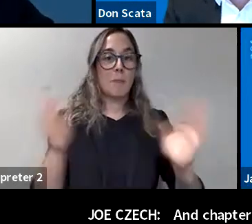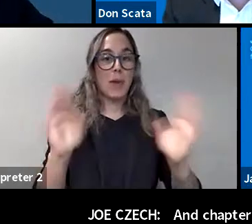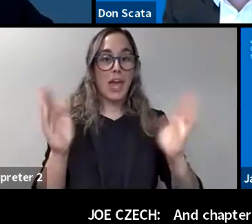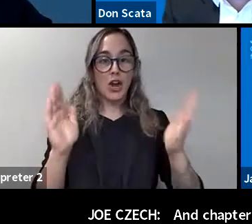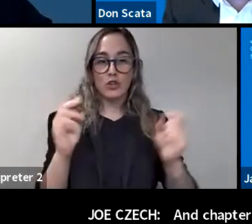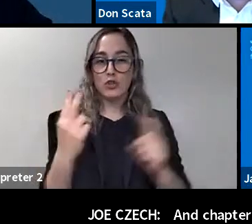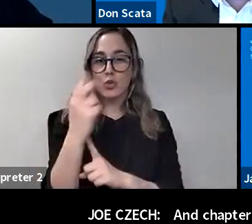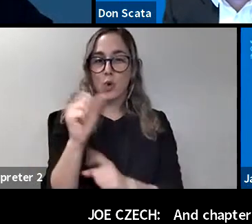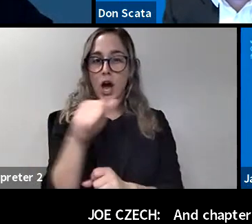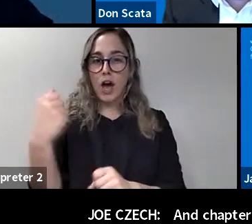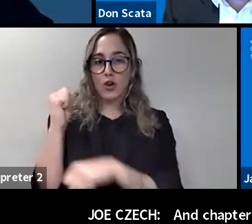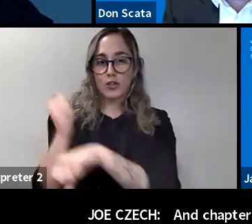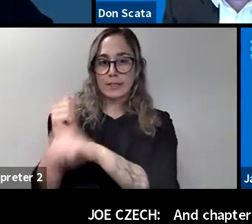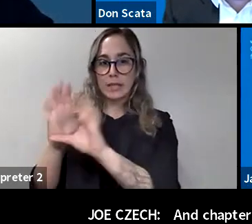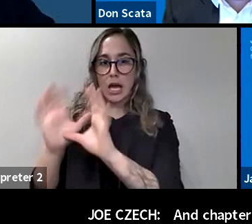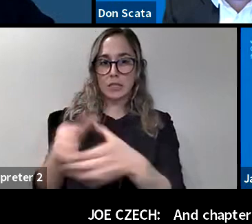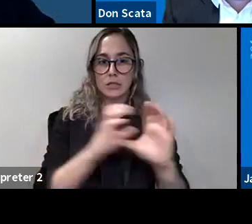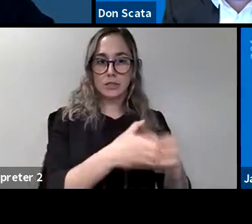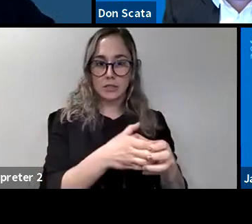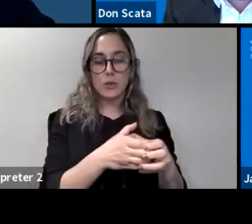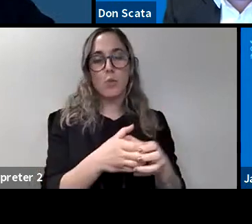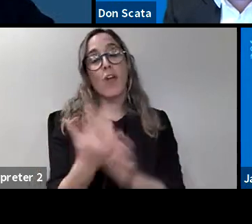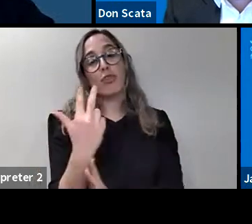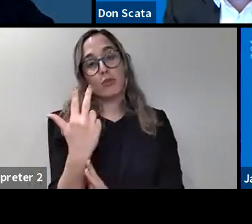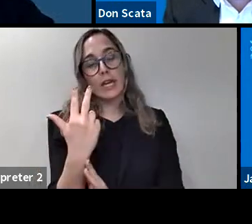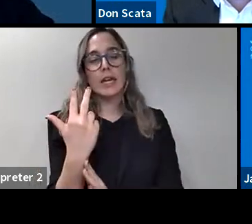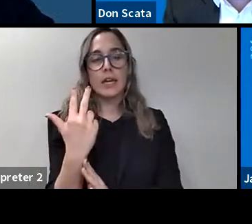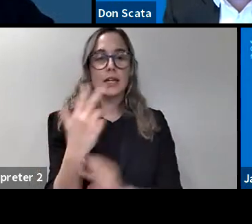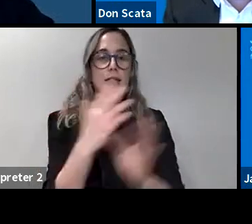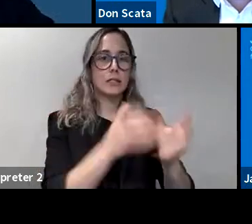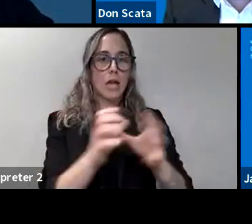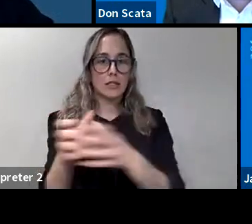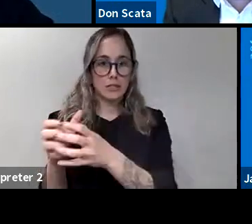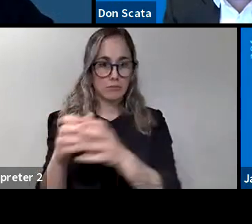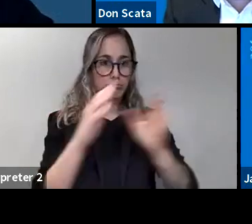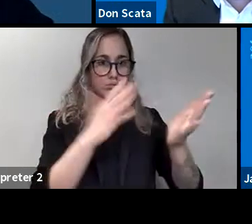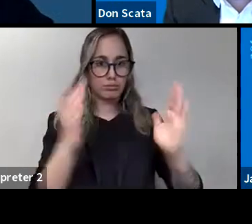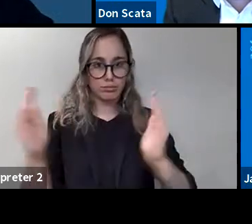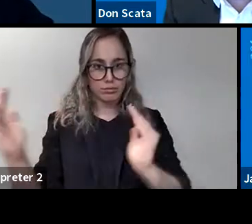sets of curves, three actually. One is the